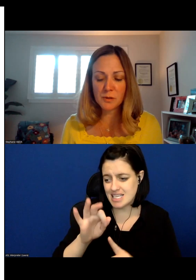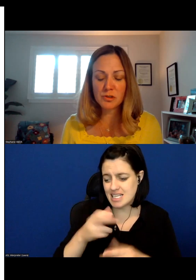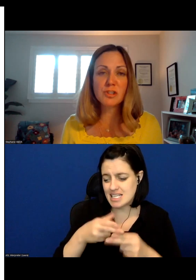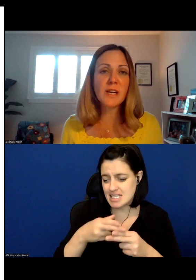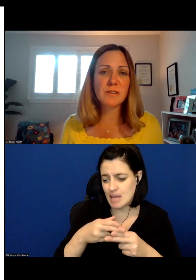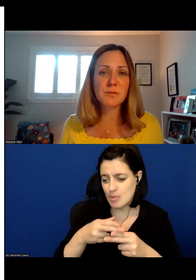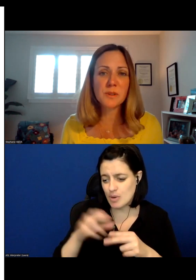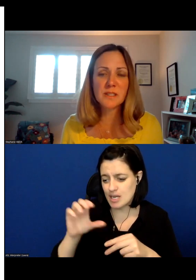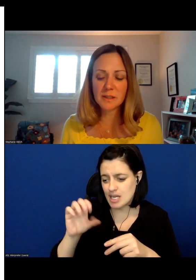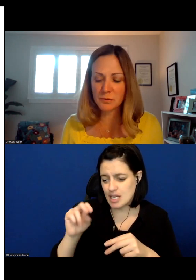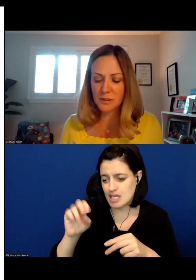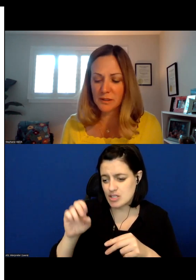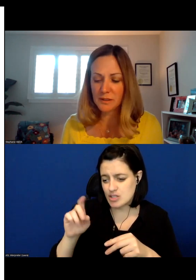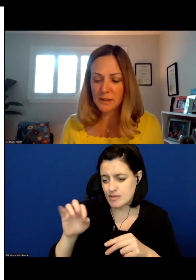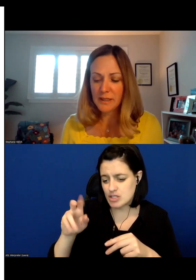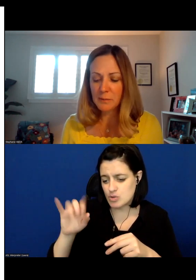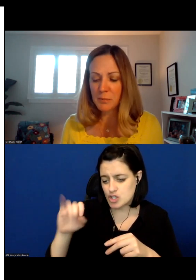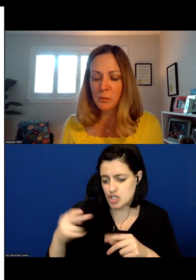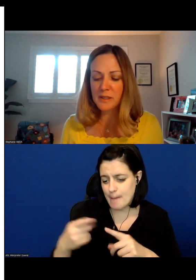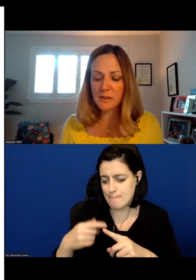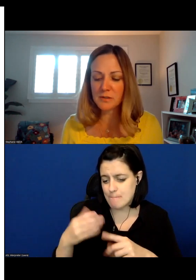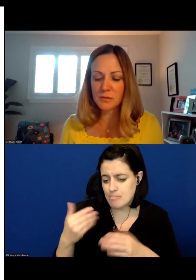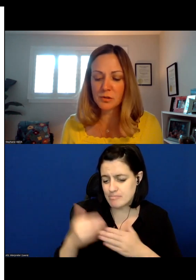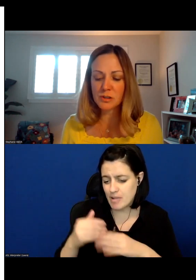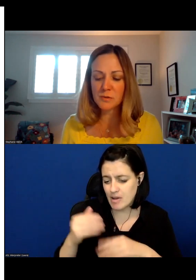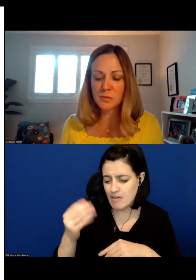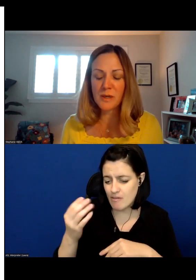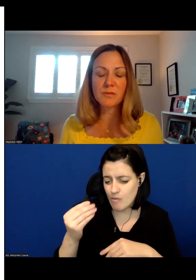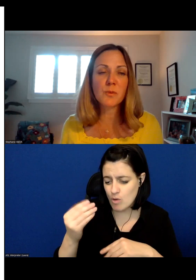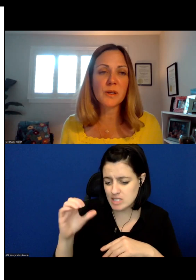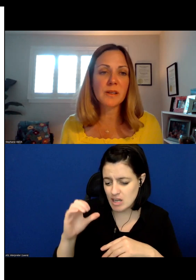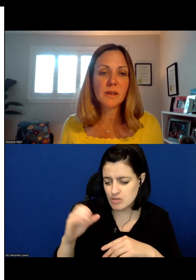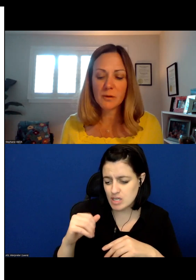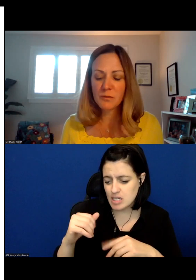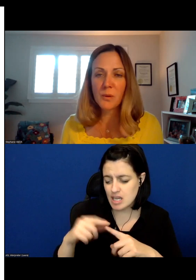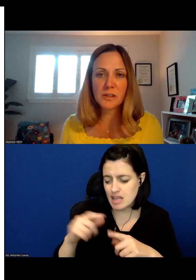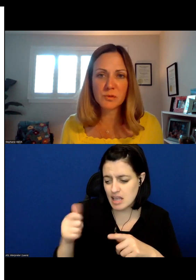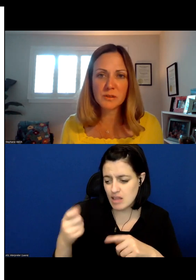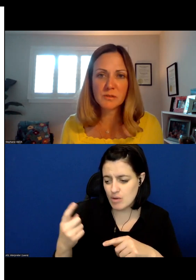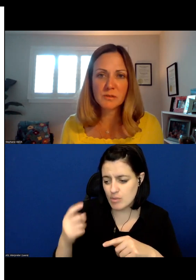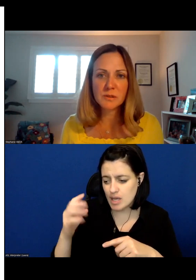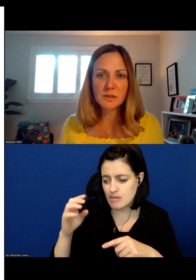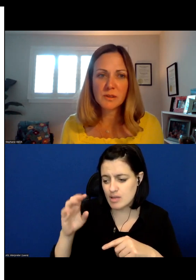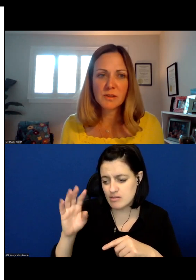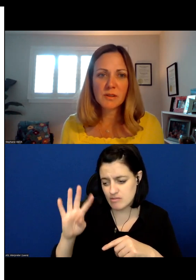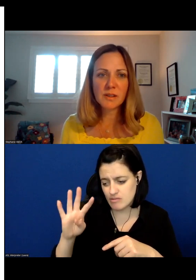conservatorships were just shy of 1,400, and permanent conservatorships were around 4,400.